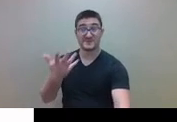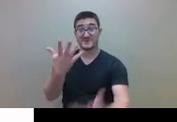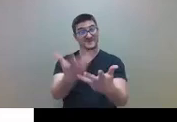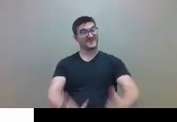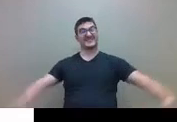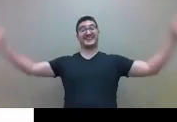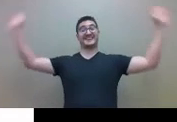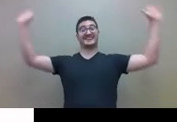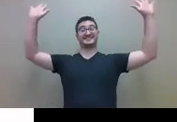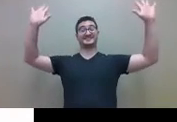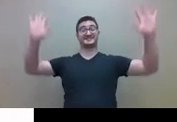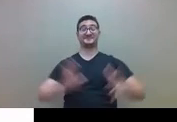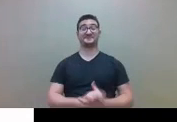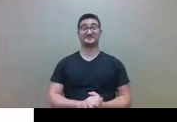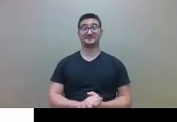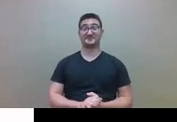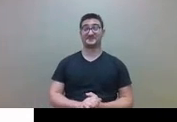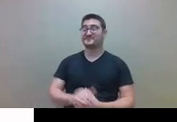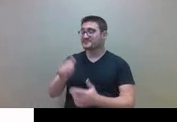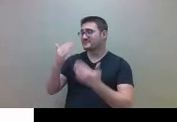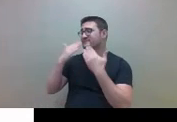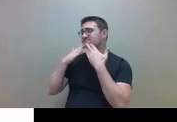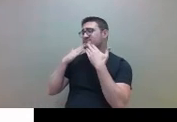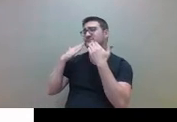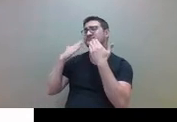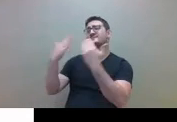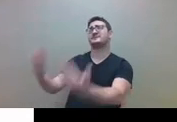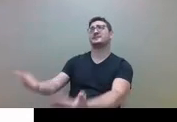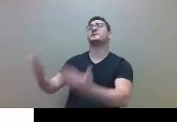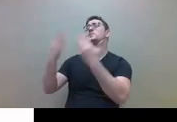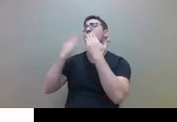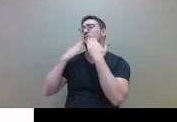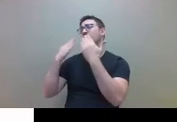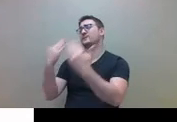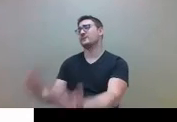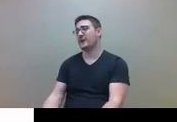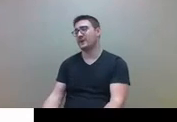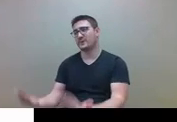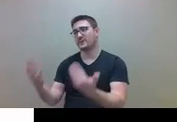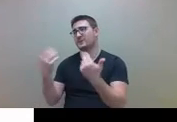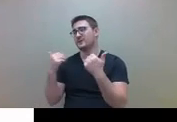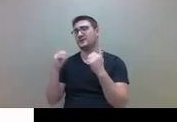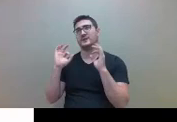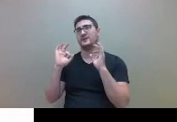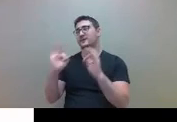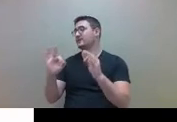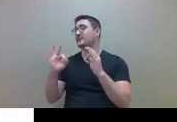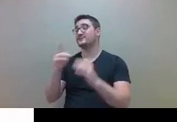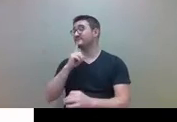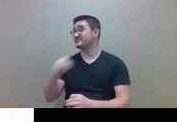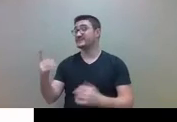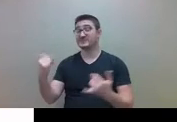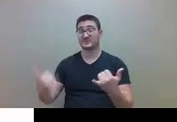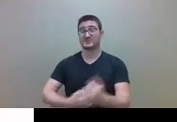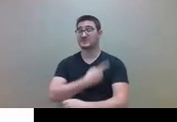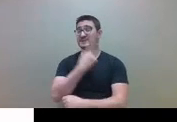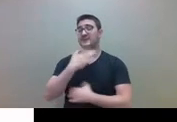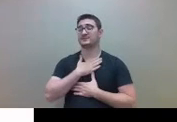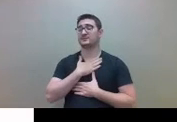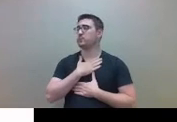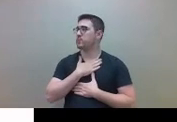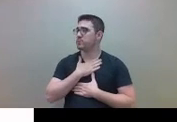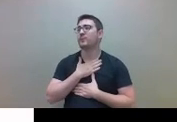Anna, the end. Anna, thank you so much for joining us today. We really appreciate that.